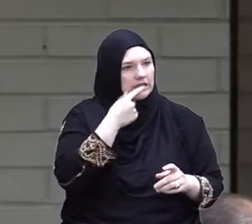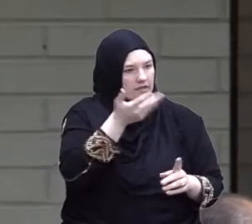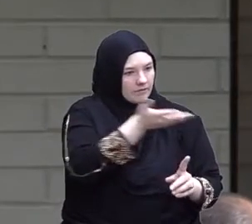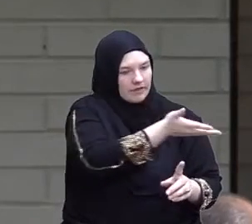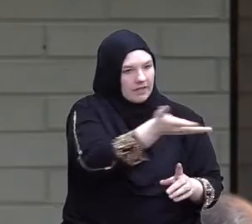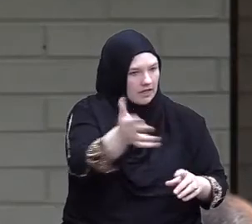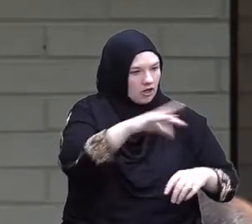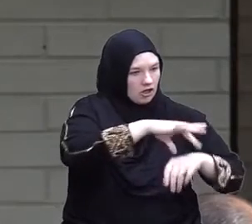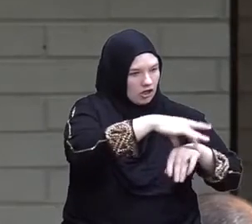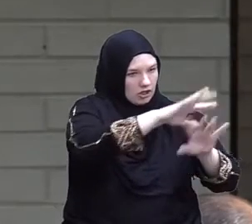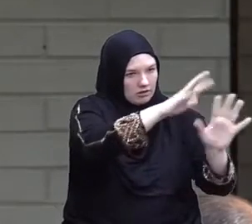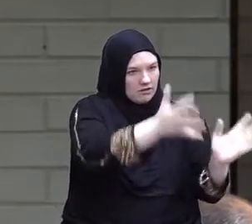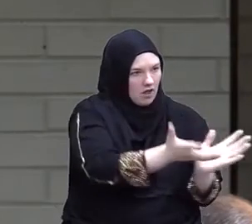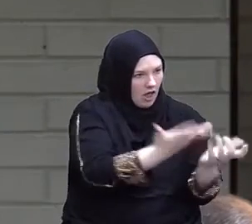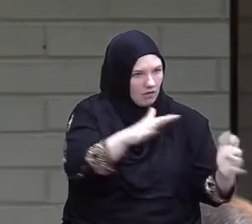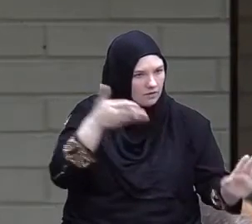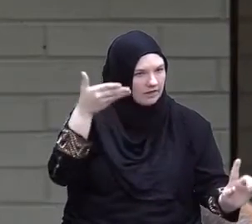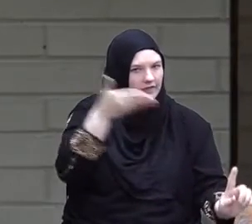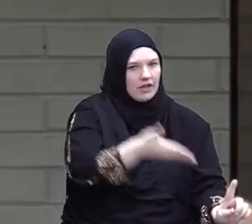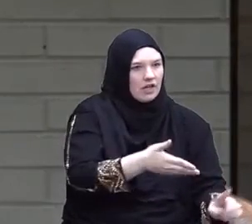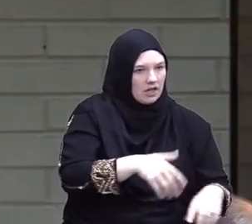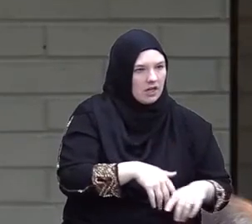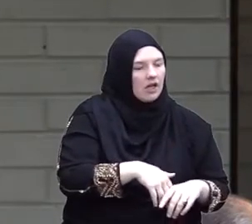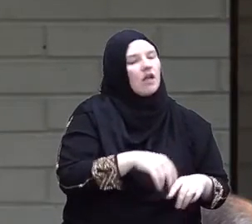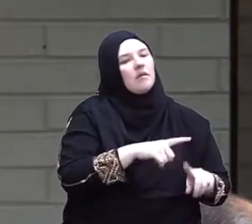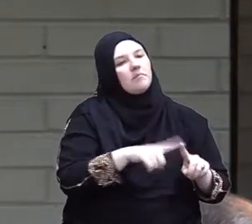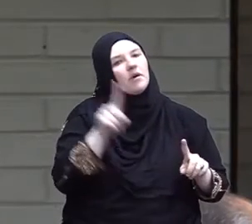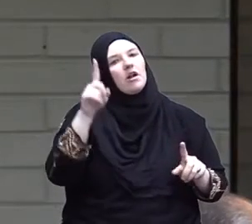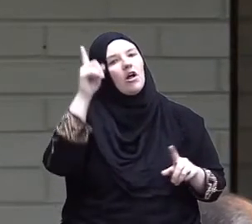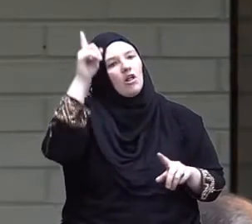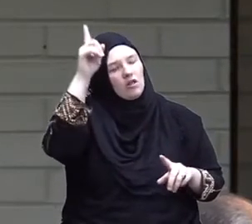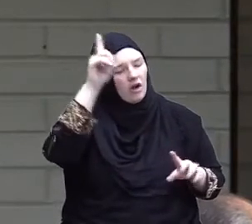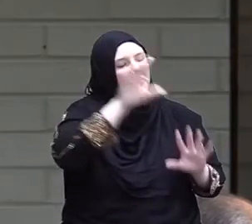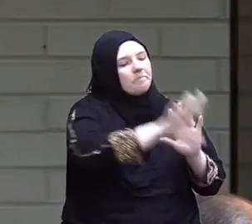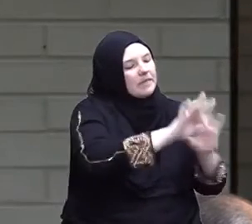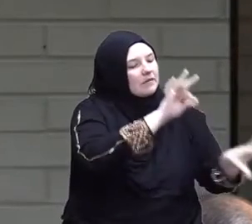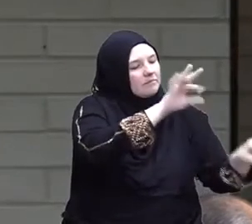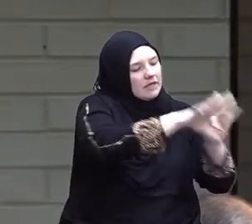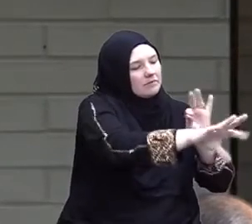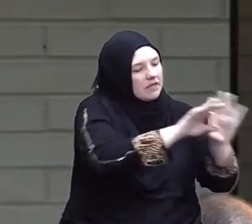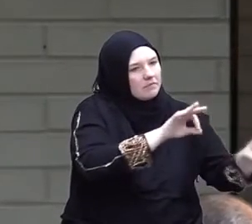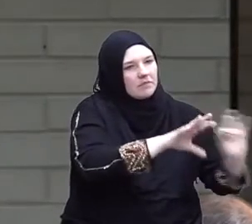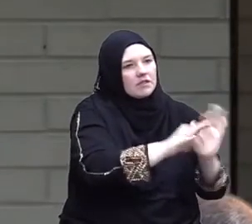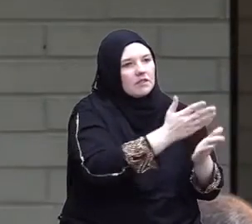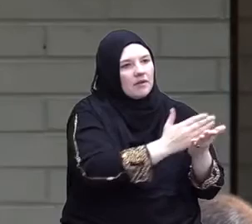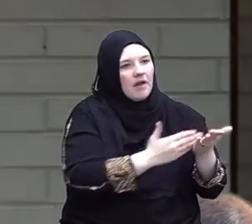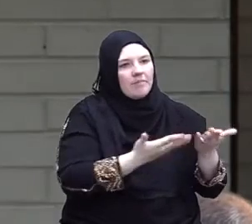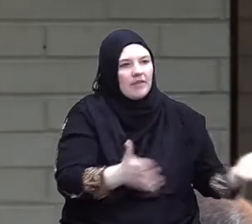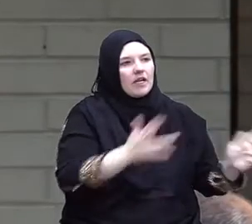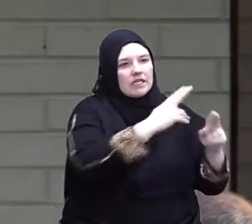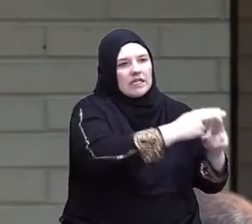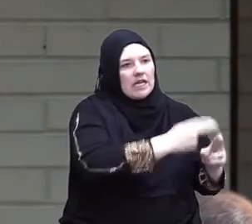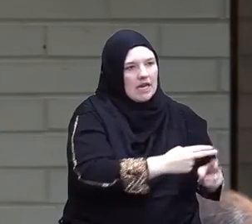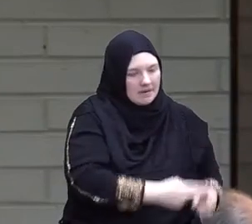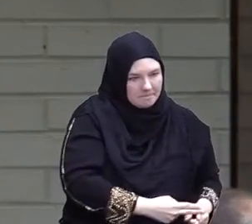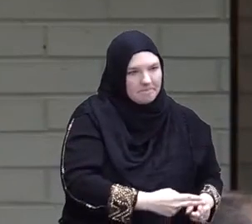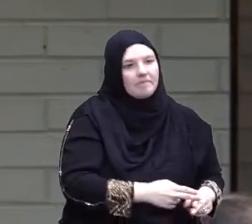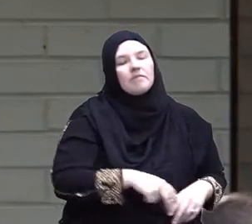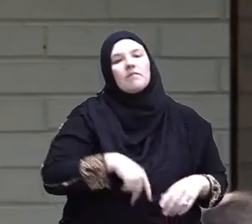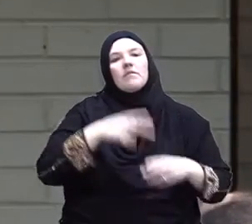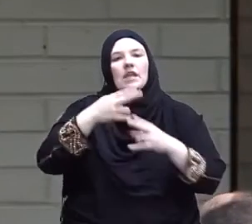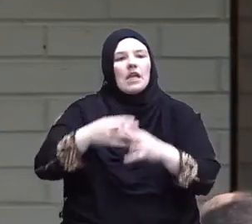picked certain things to do this questioning and presentation and ask Adam to name those things and ask the